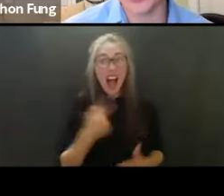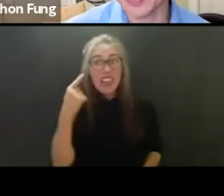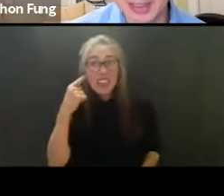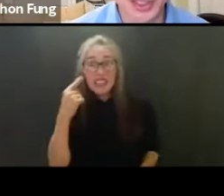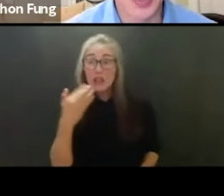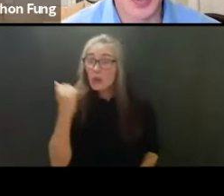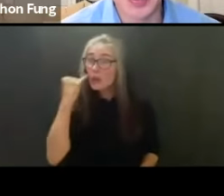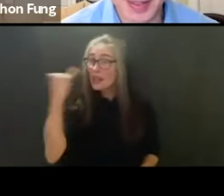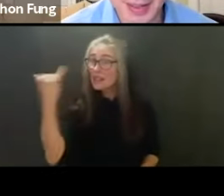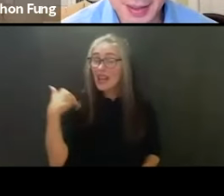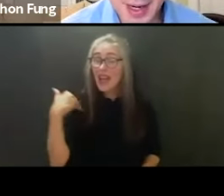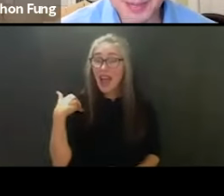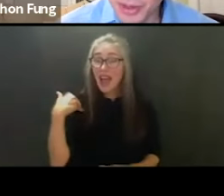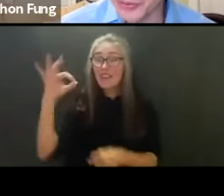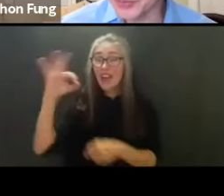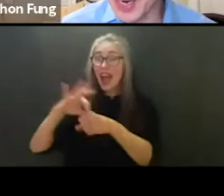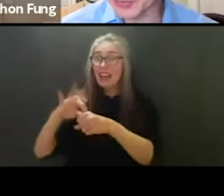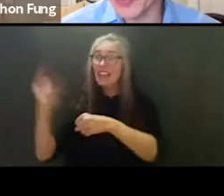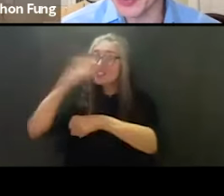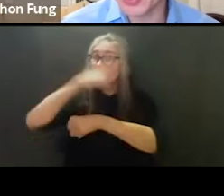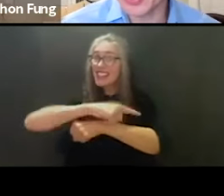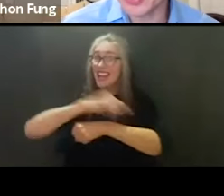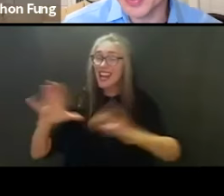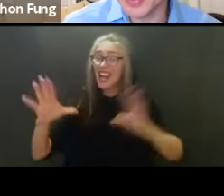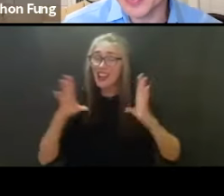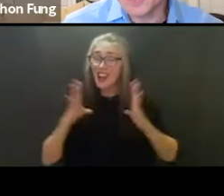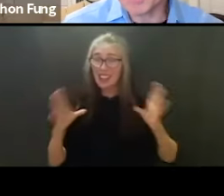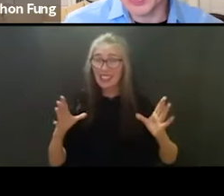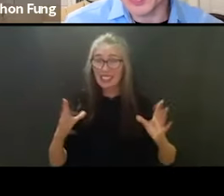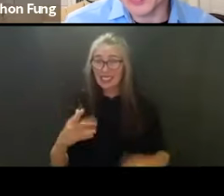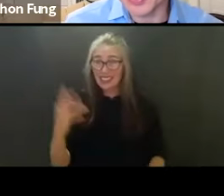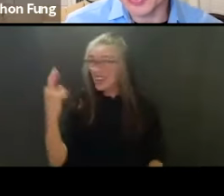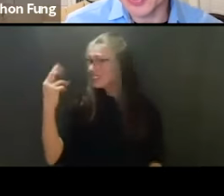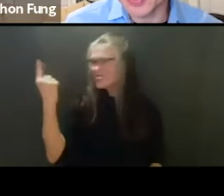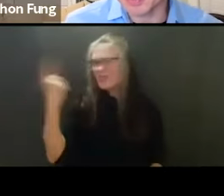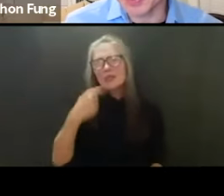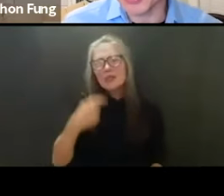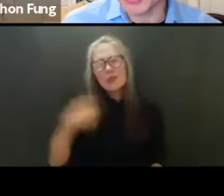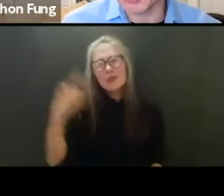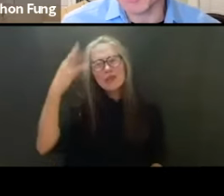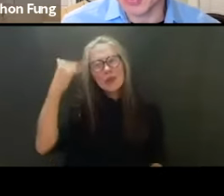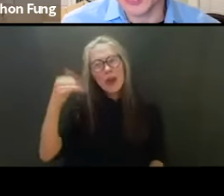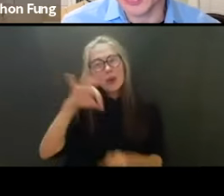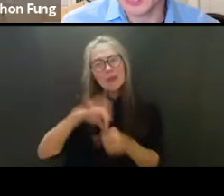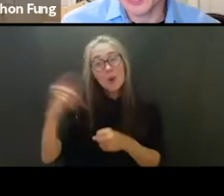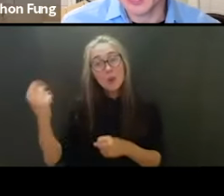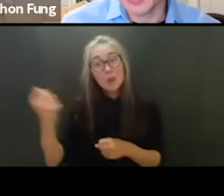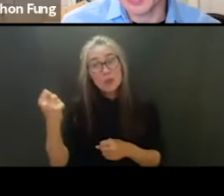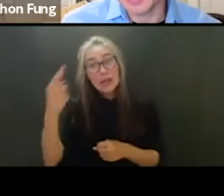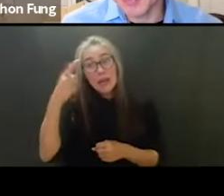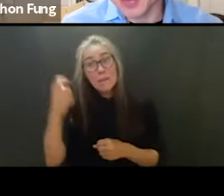have favored an election day holiday. I'm told that we vote on Tuesdays because people used to go to market